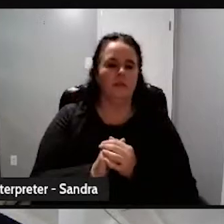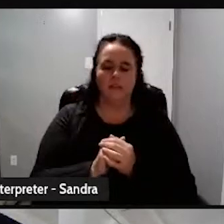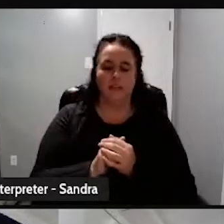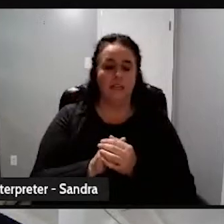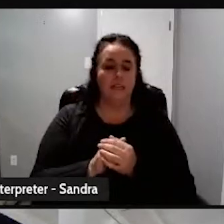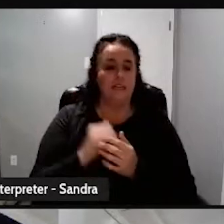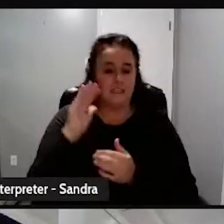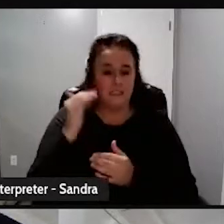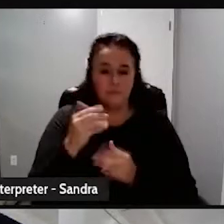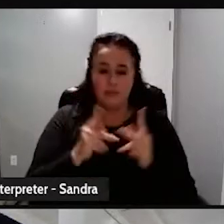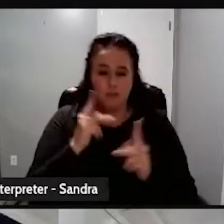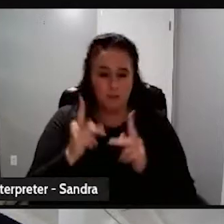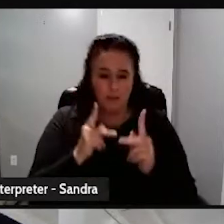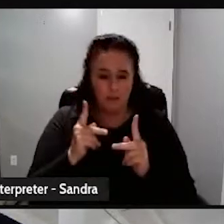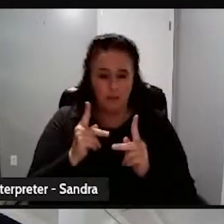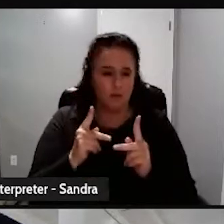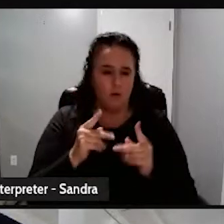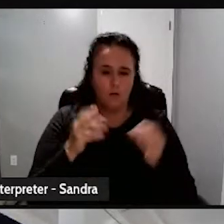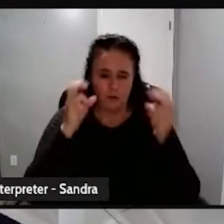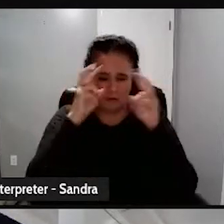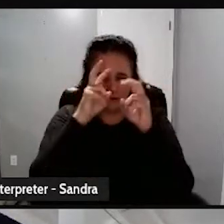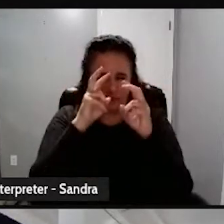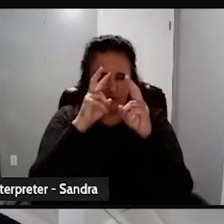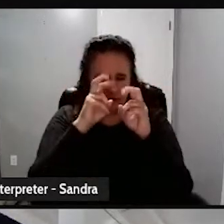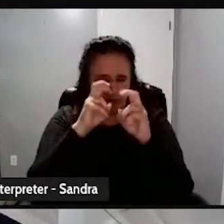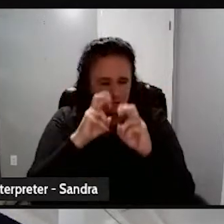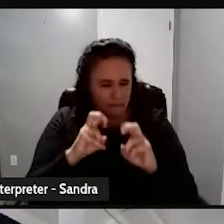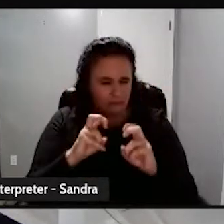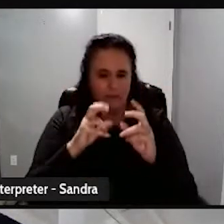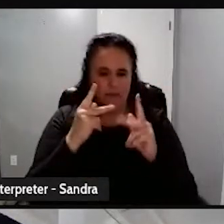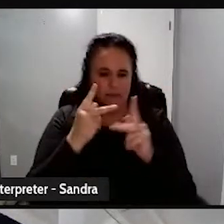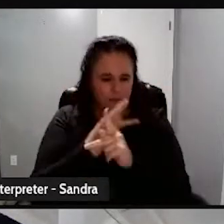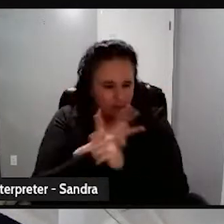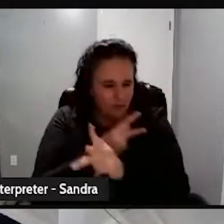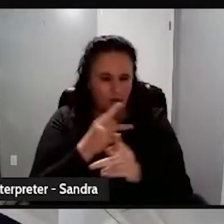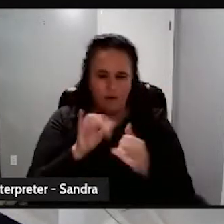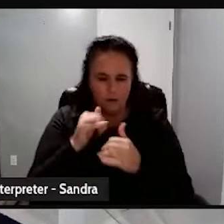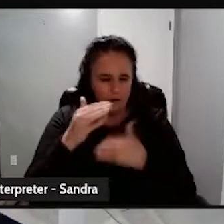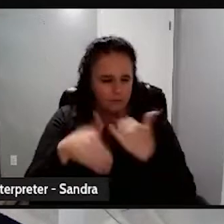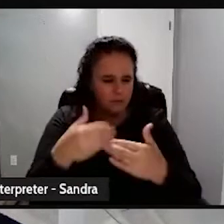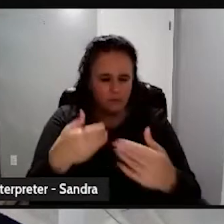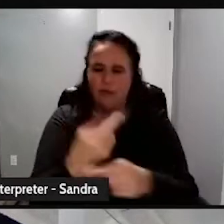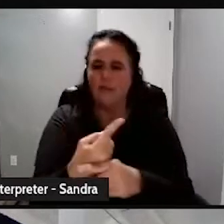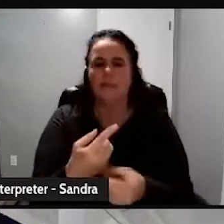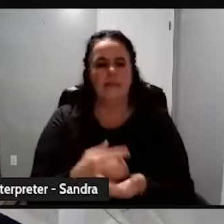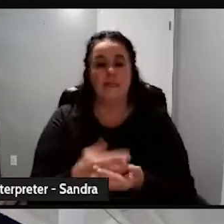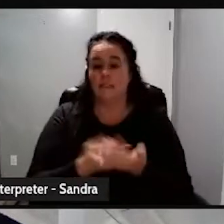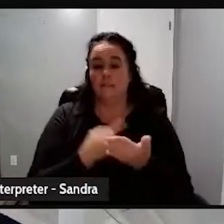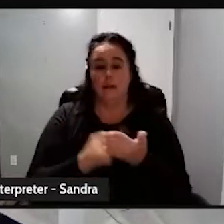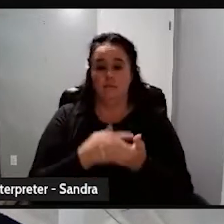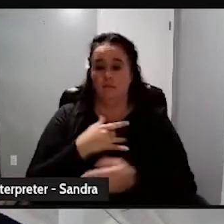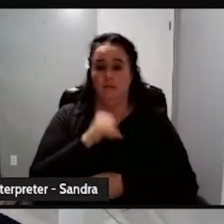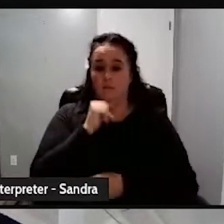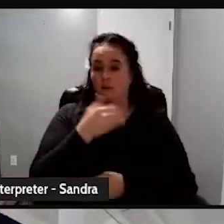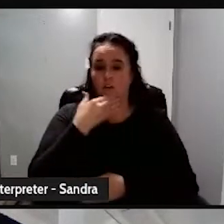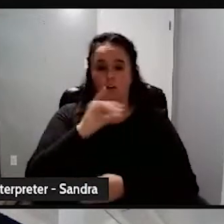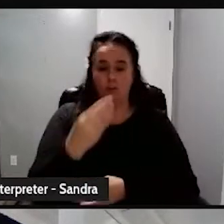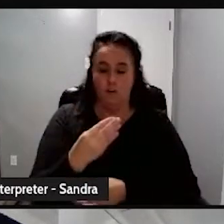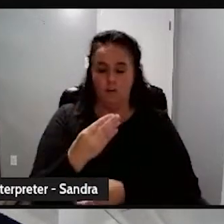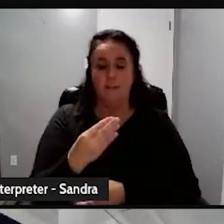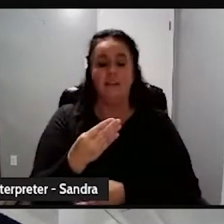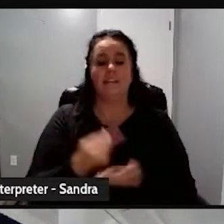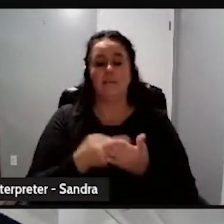brain vessels trying to find their way out and not doing a very good job of it brings a comical and